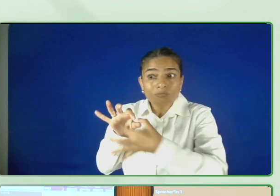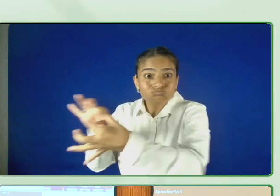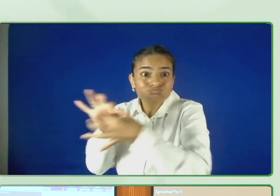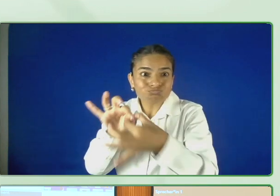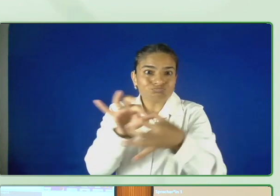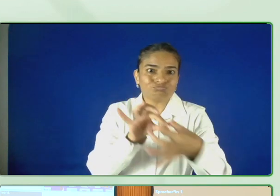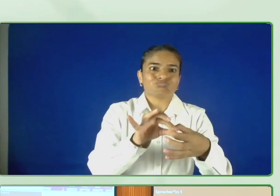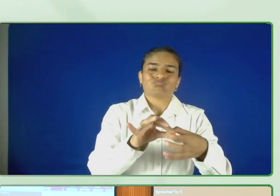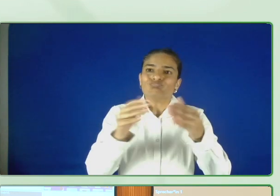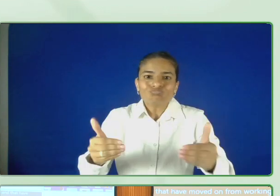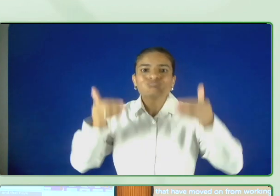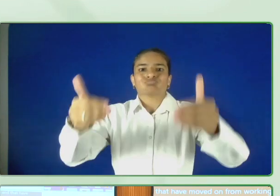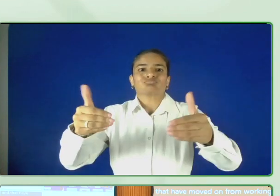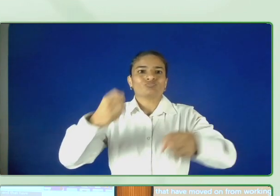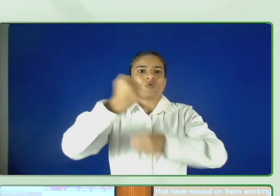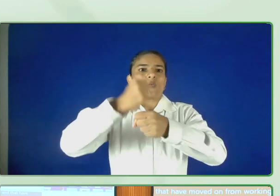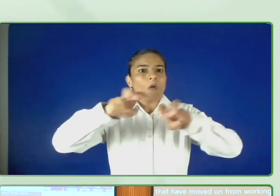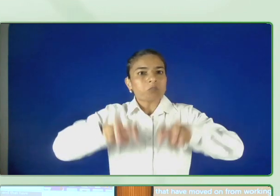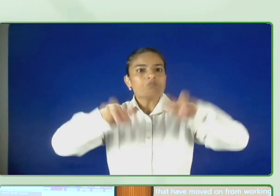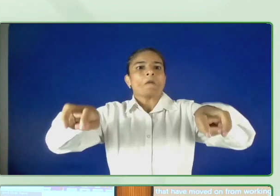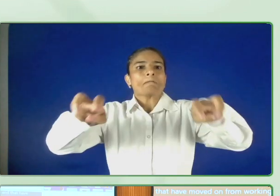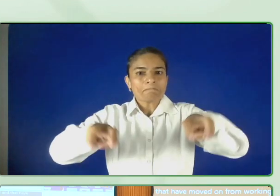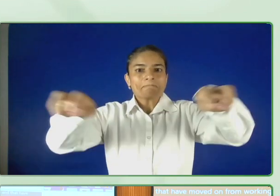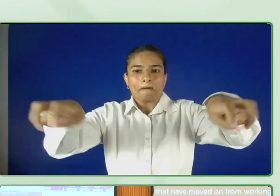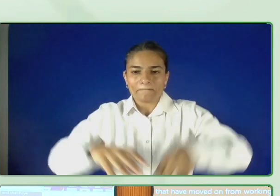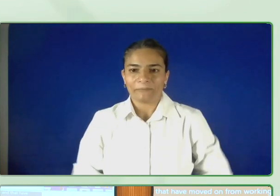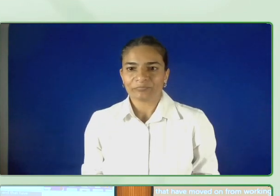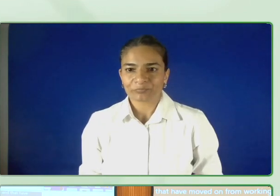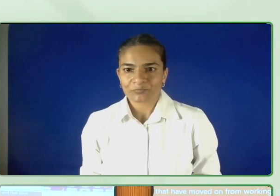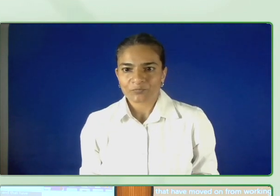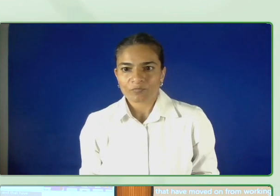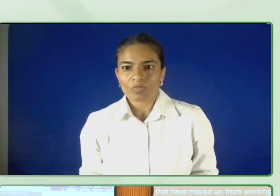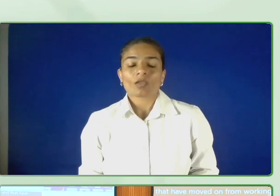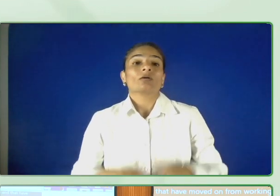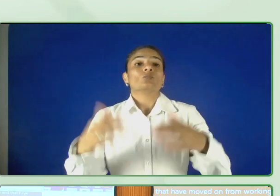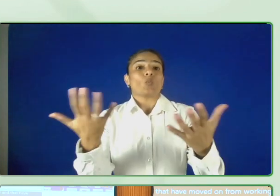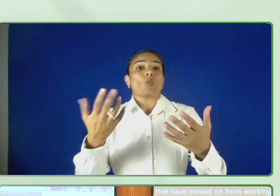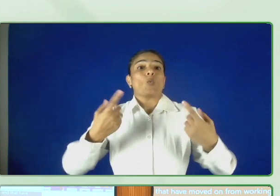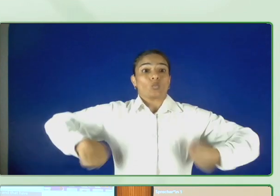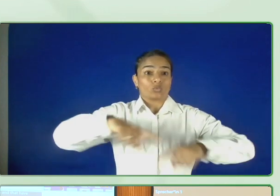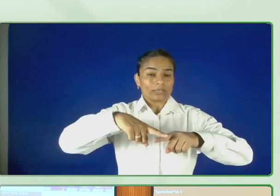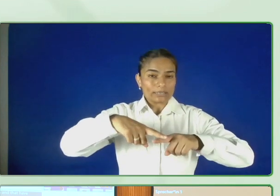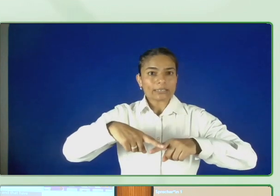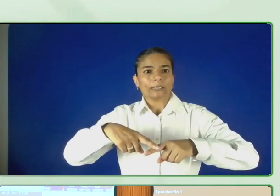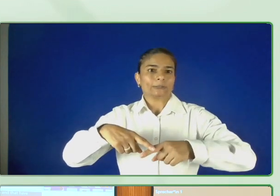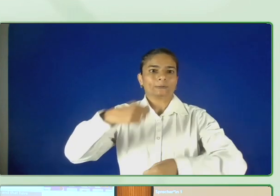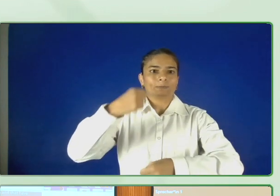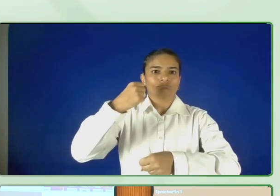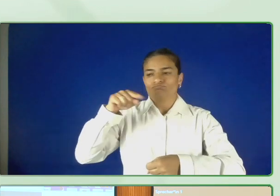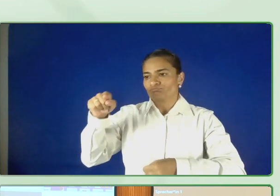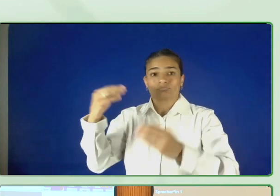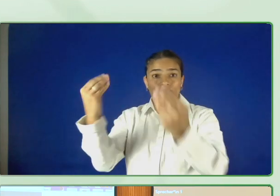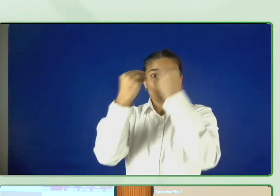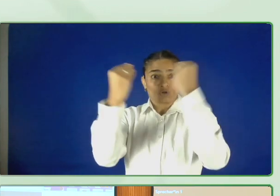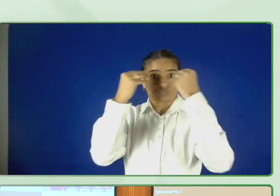With adult education in Minnesota, Minnesota is famous for a lot of people moving into